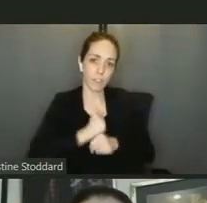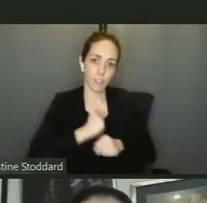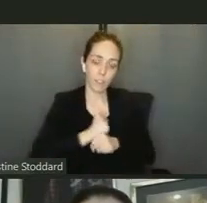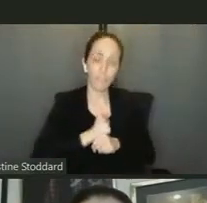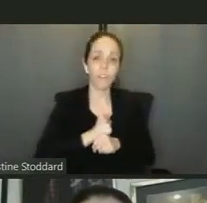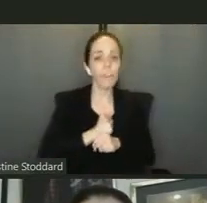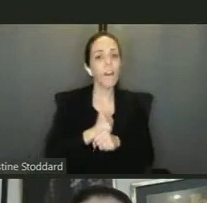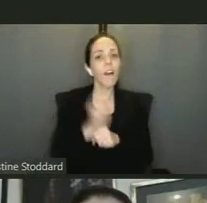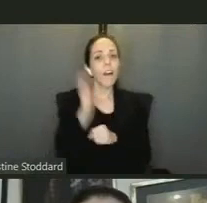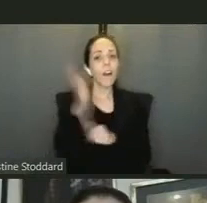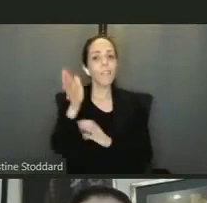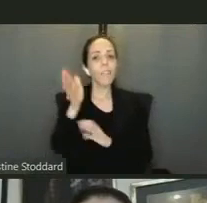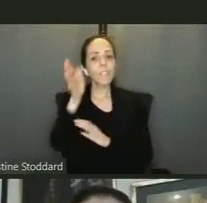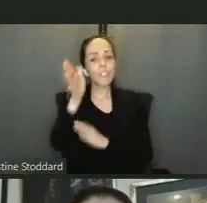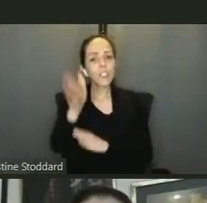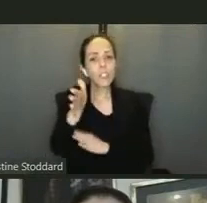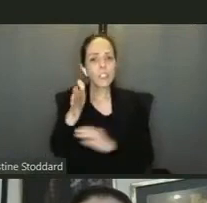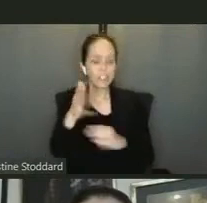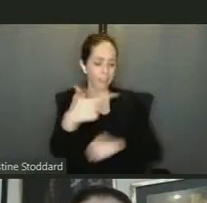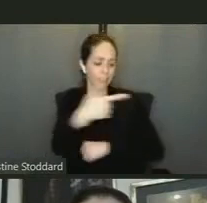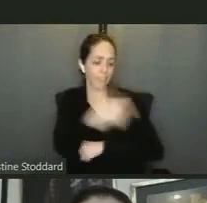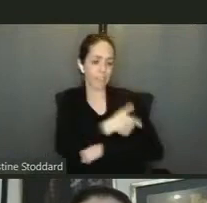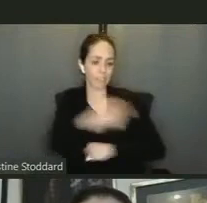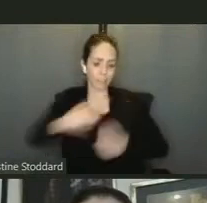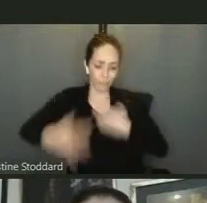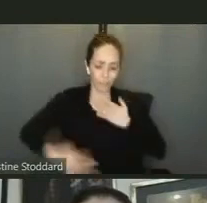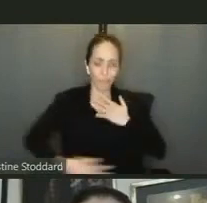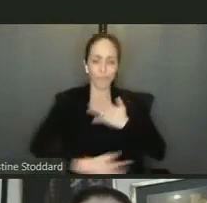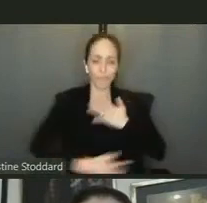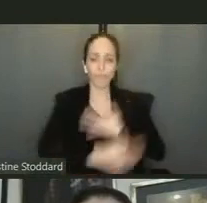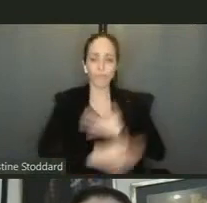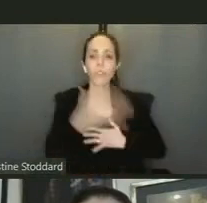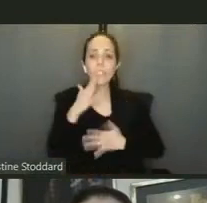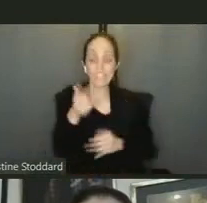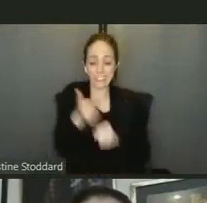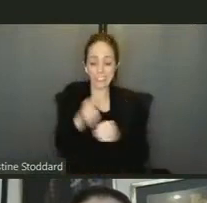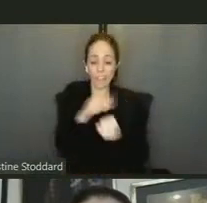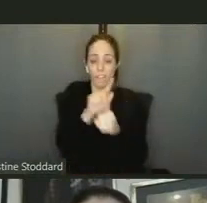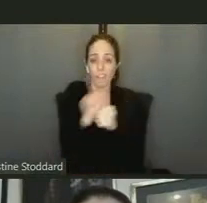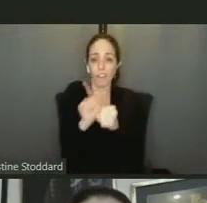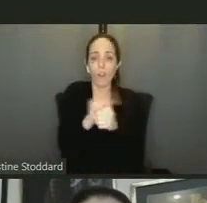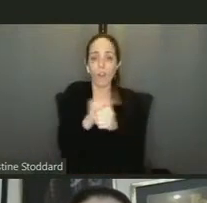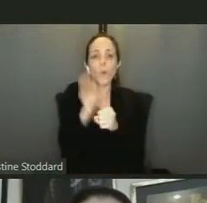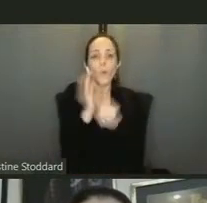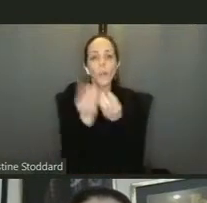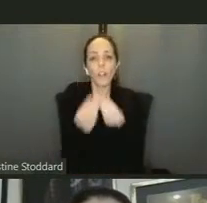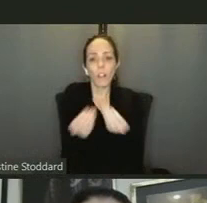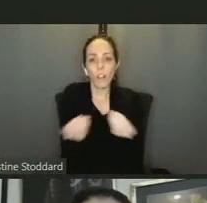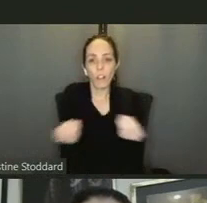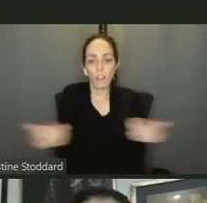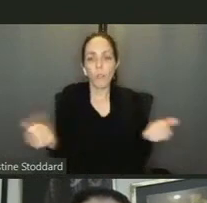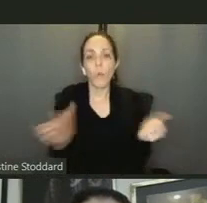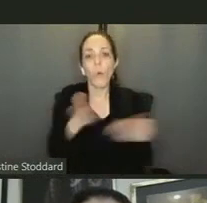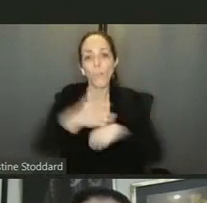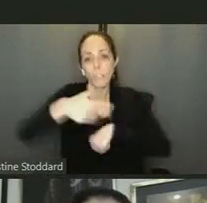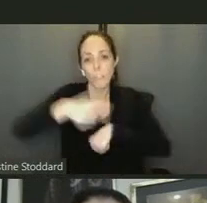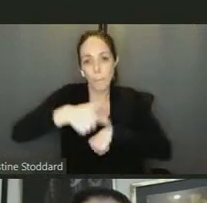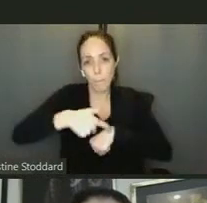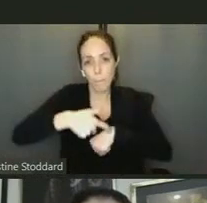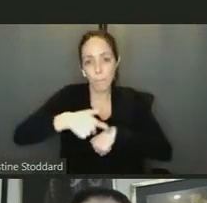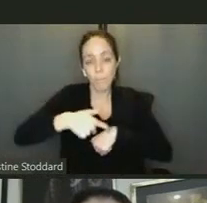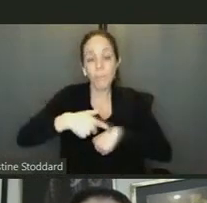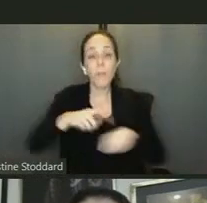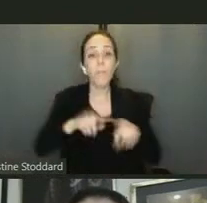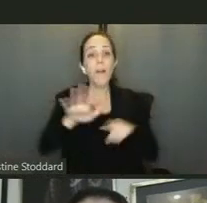disintegrates and dissolves and is no longer functional over time. However, what's most important is that army of your immune